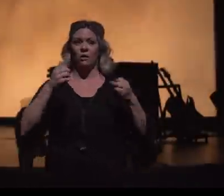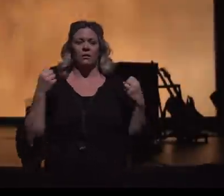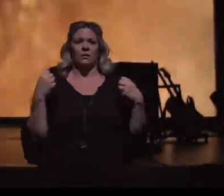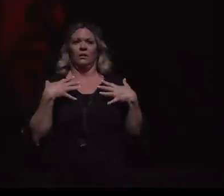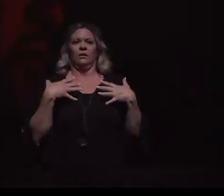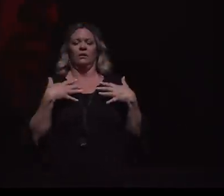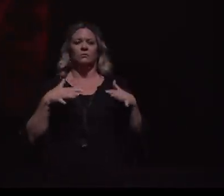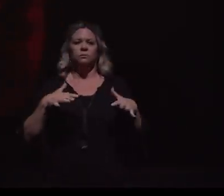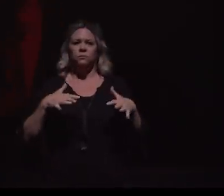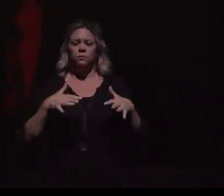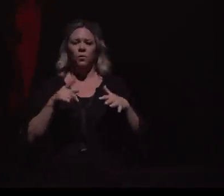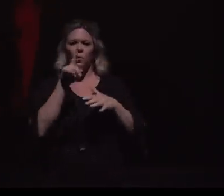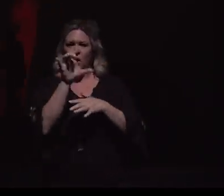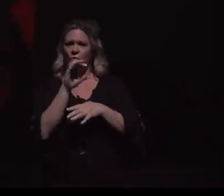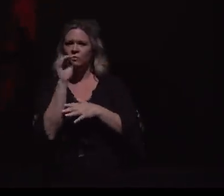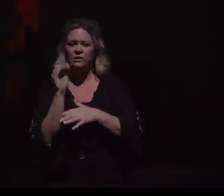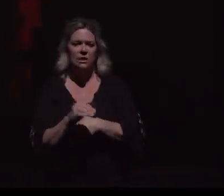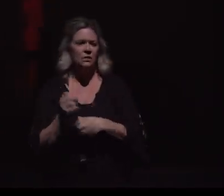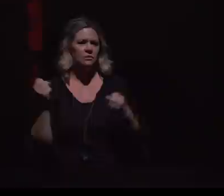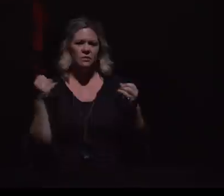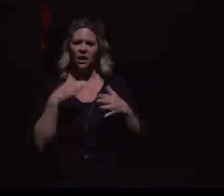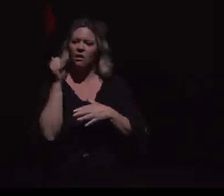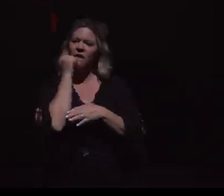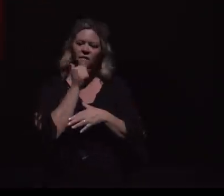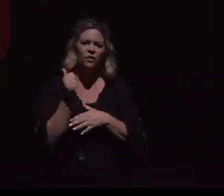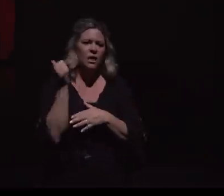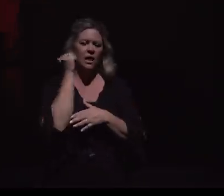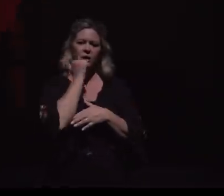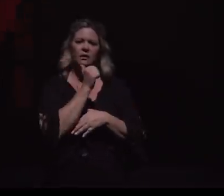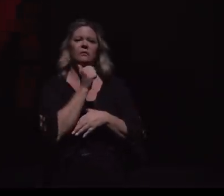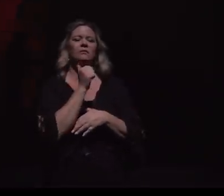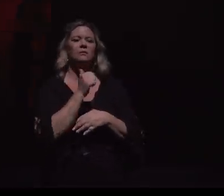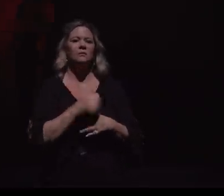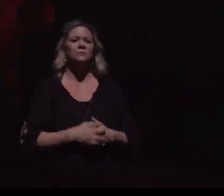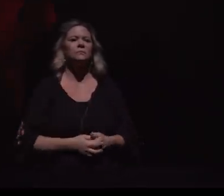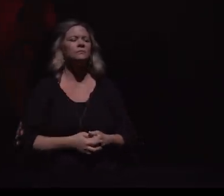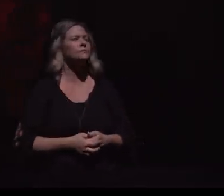at 100% every single day.